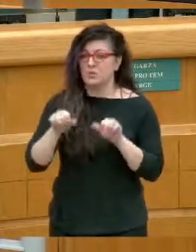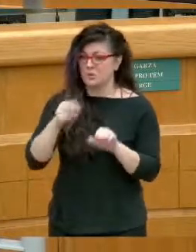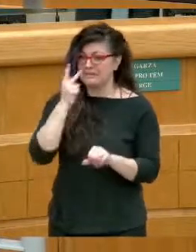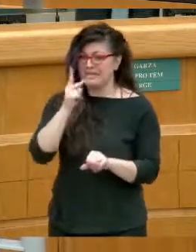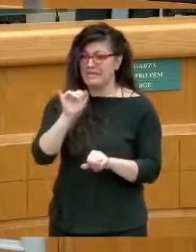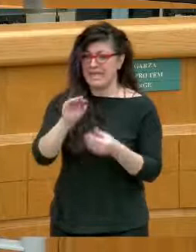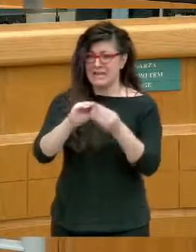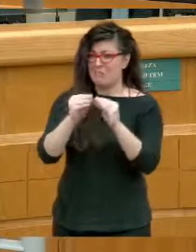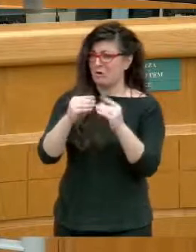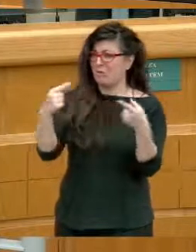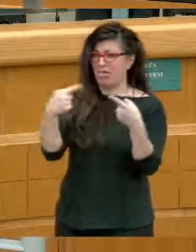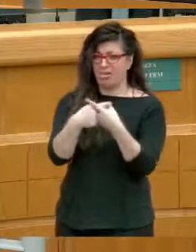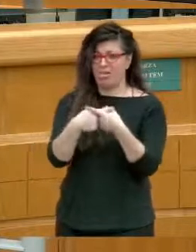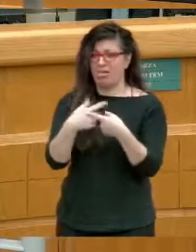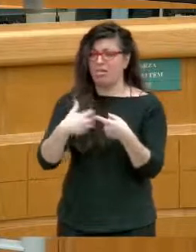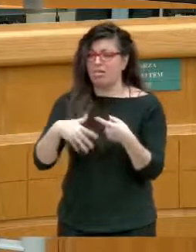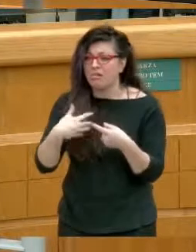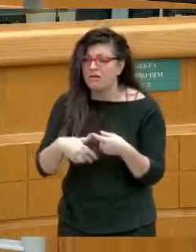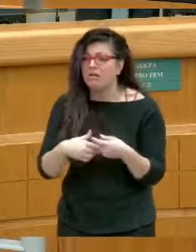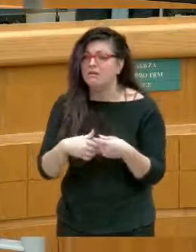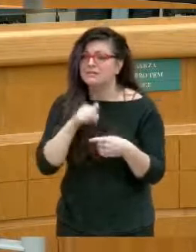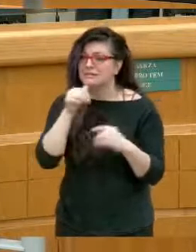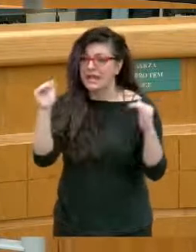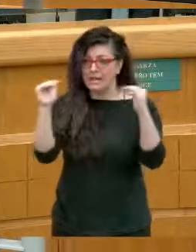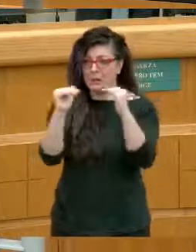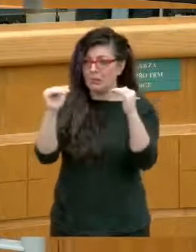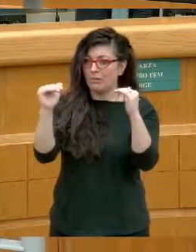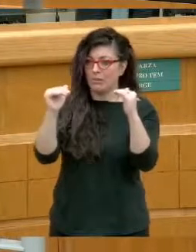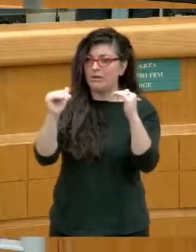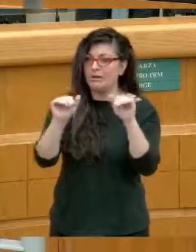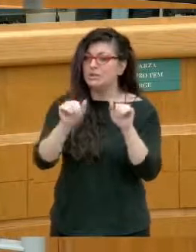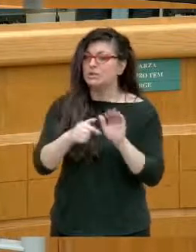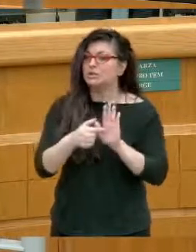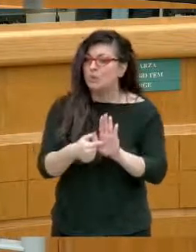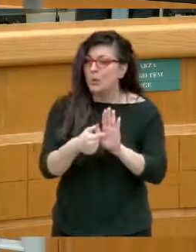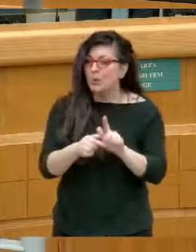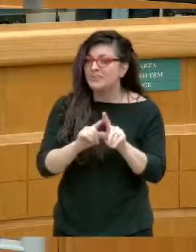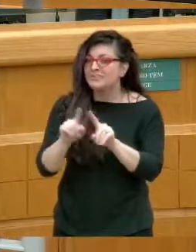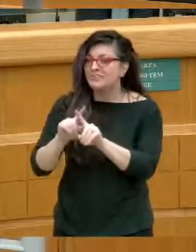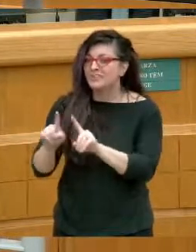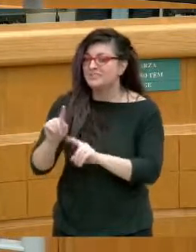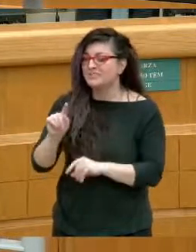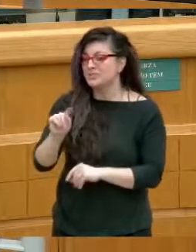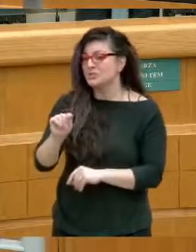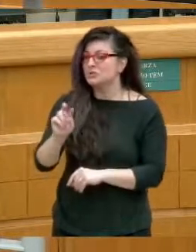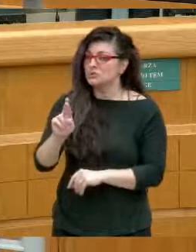discrepancy, and that's showing the difference between the transmission rate in the different areas.